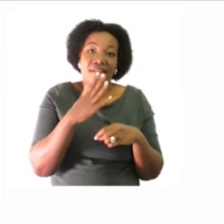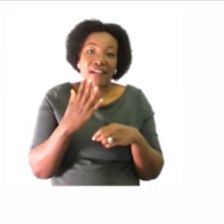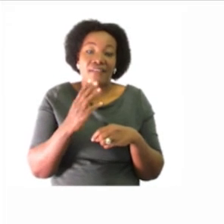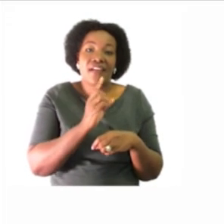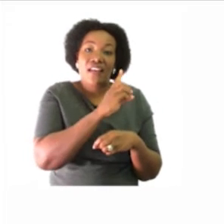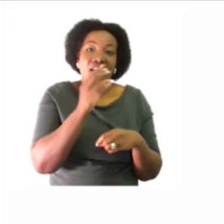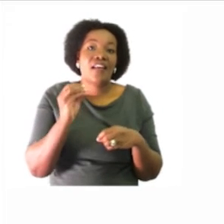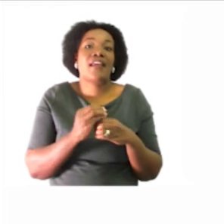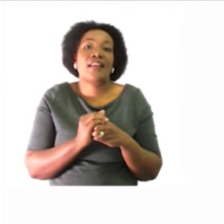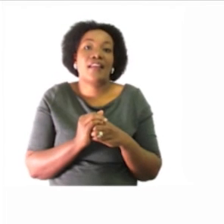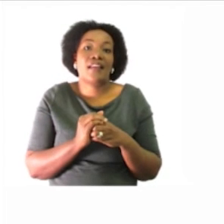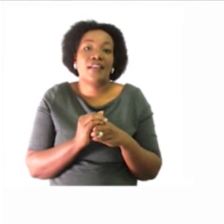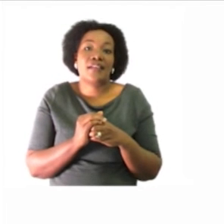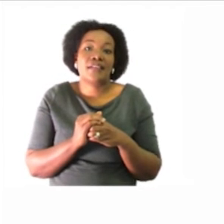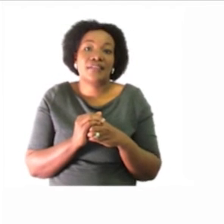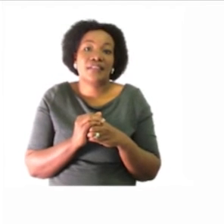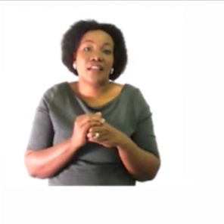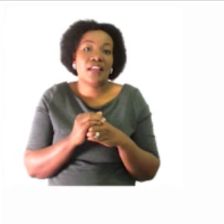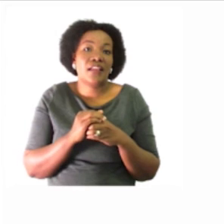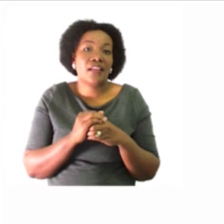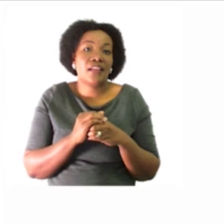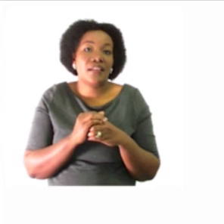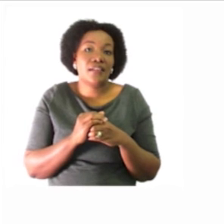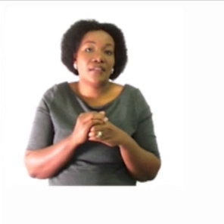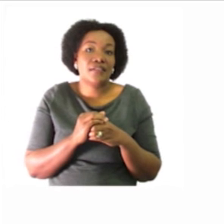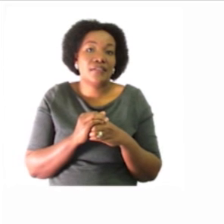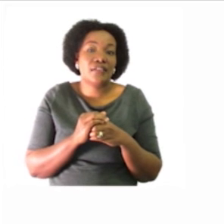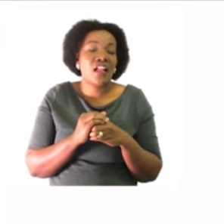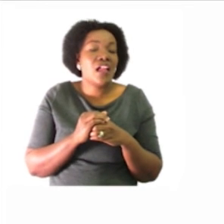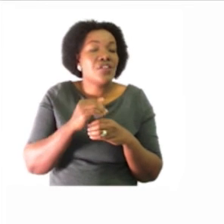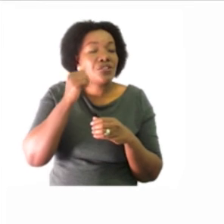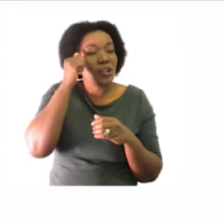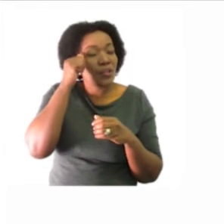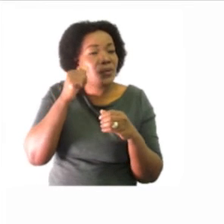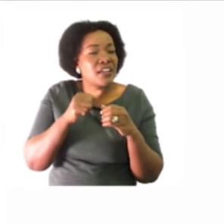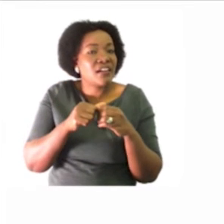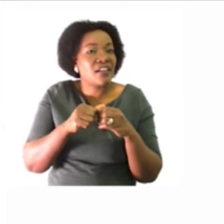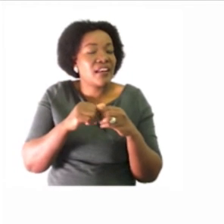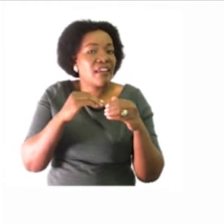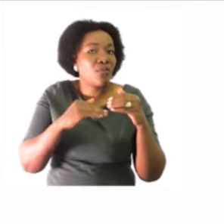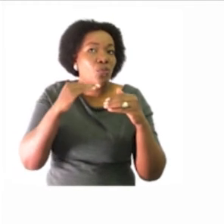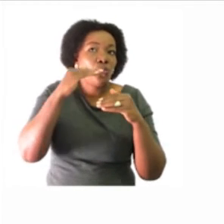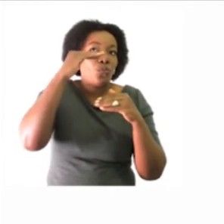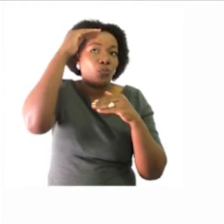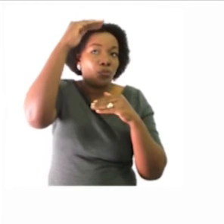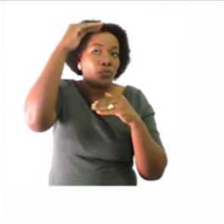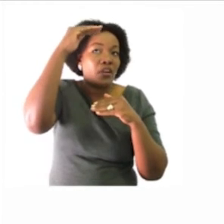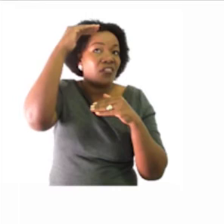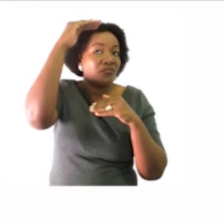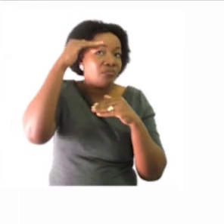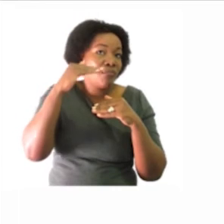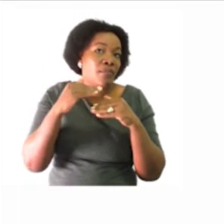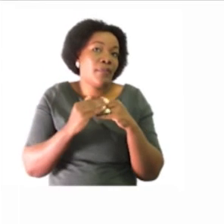10s. And whenever you are counting, also try to count also backwards from 20 upwards. Like